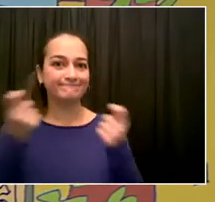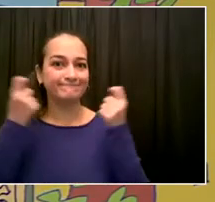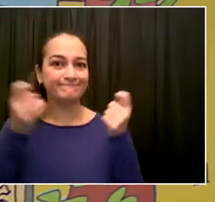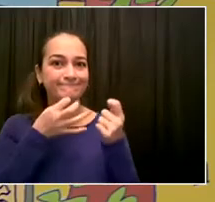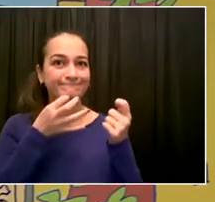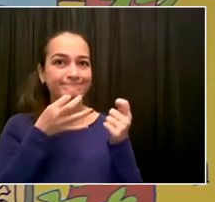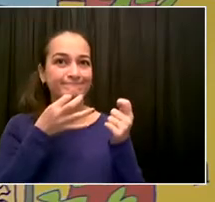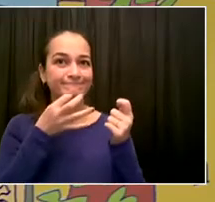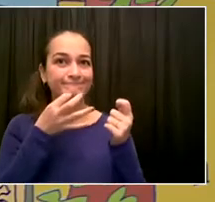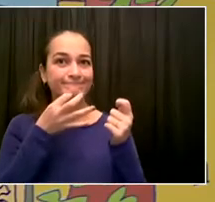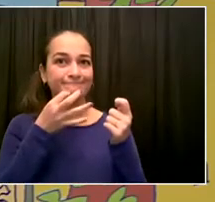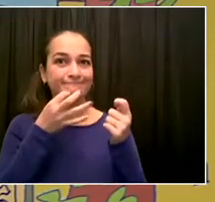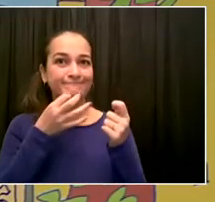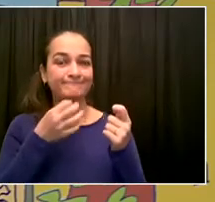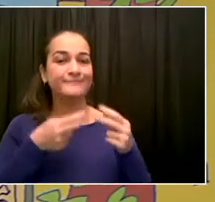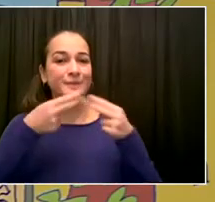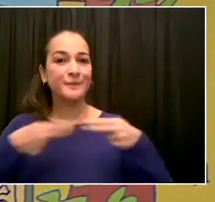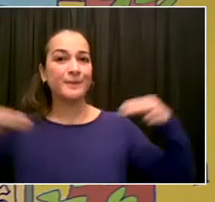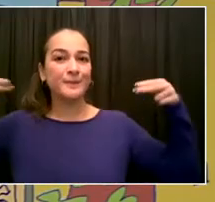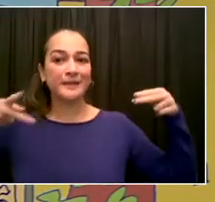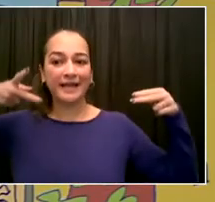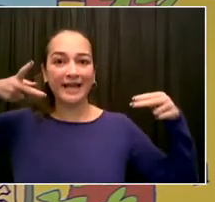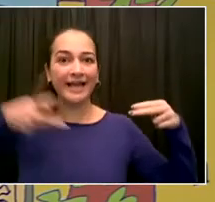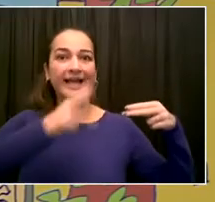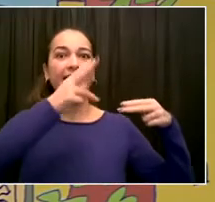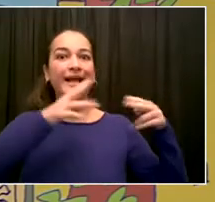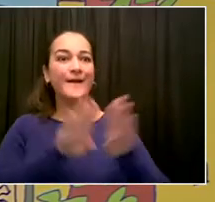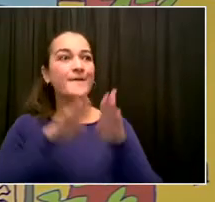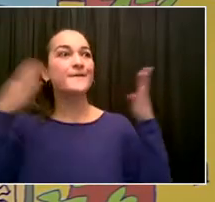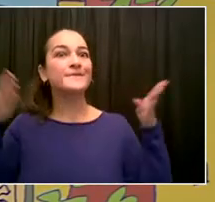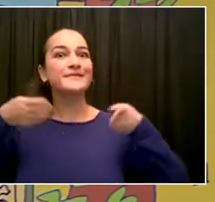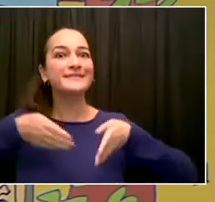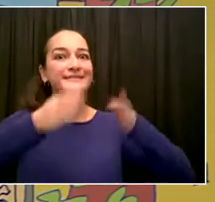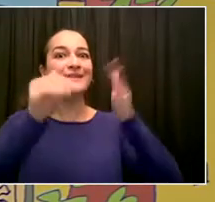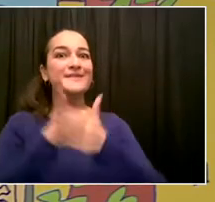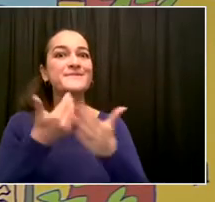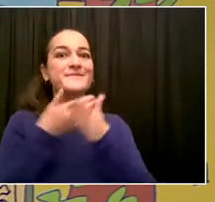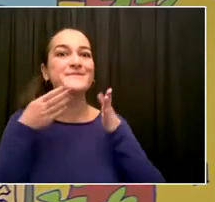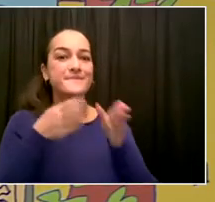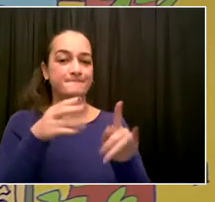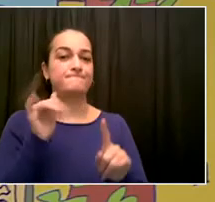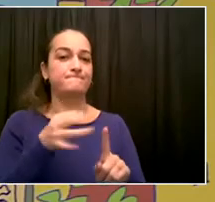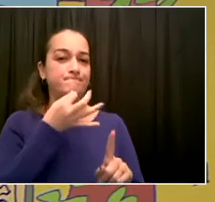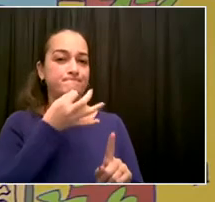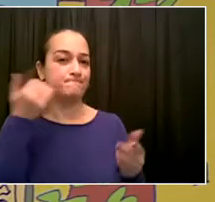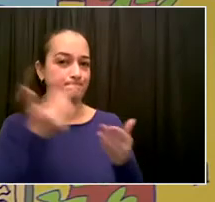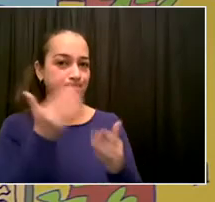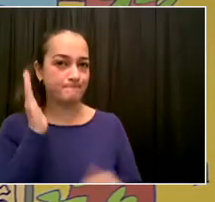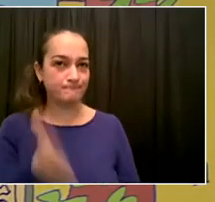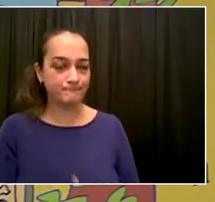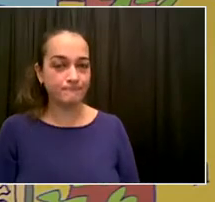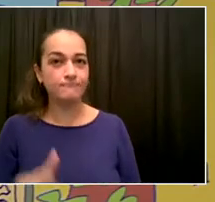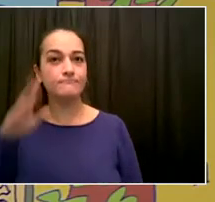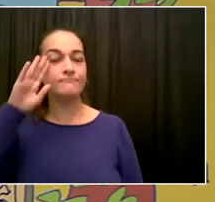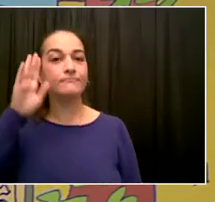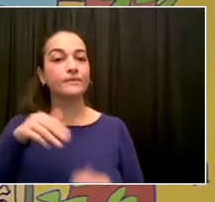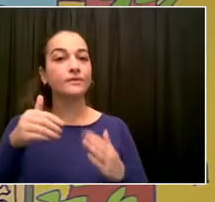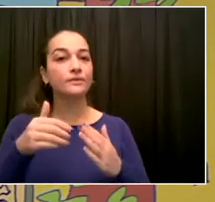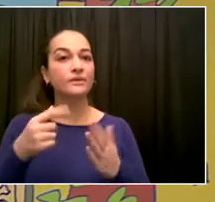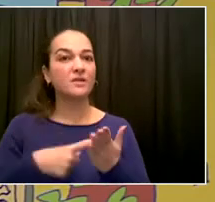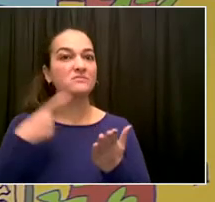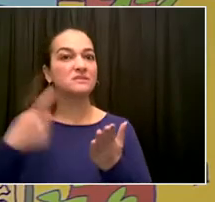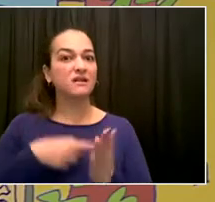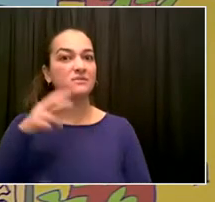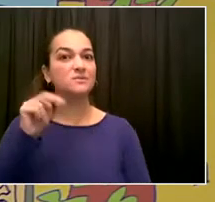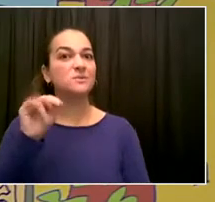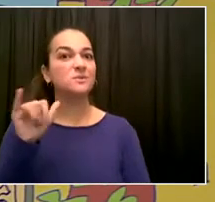might want and what might be useful for the city at large. And we're still seeing a lot of those kinds of battles play out about safe streets. I know here in